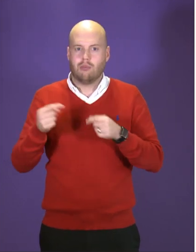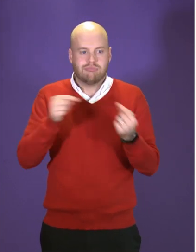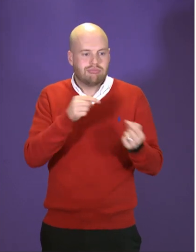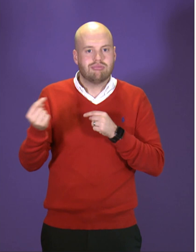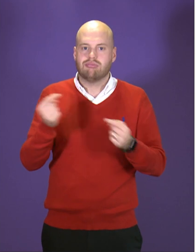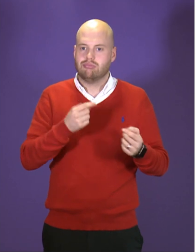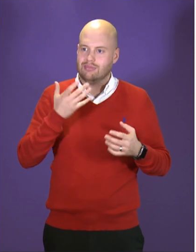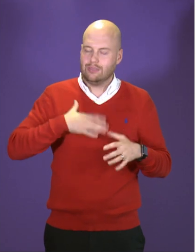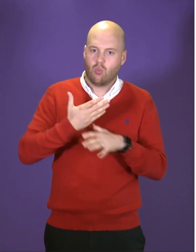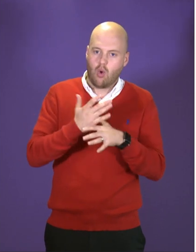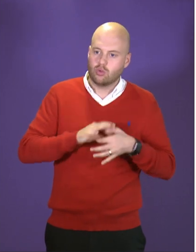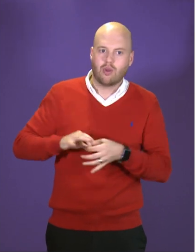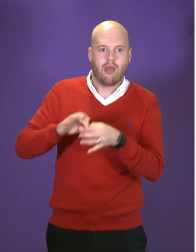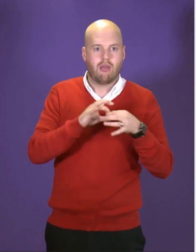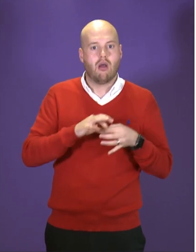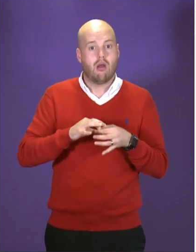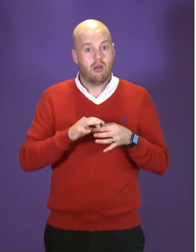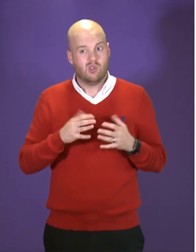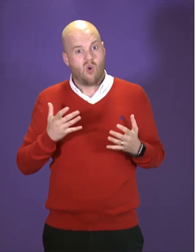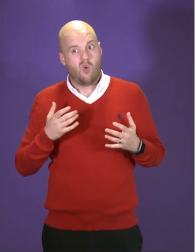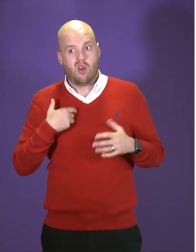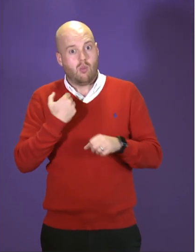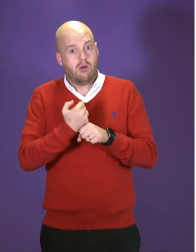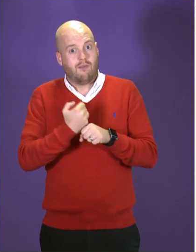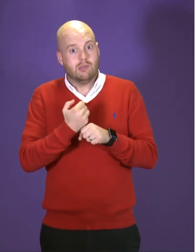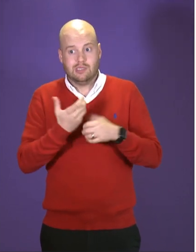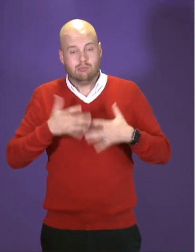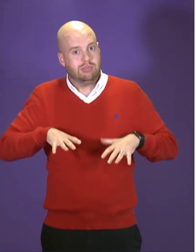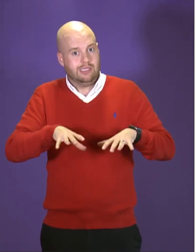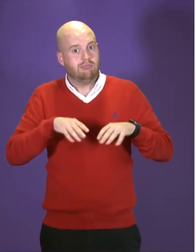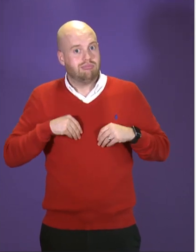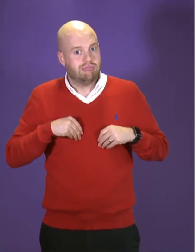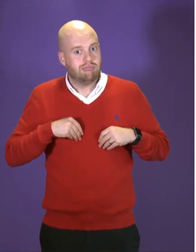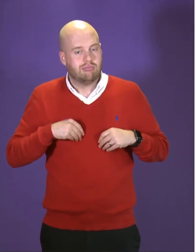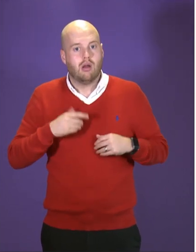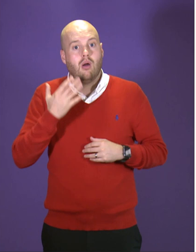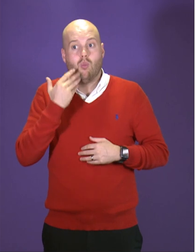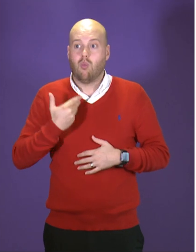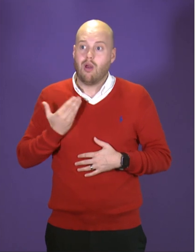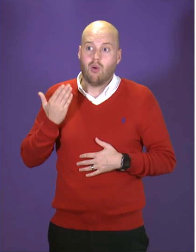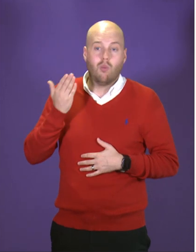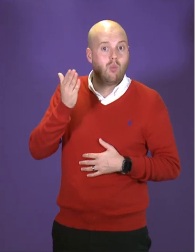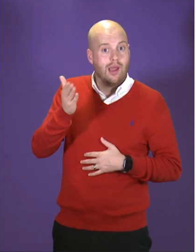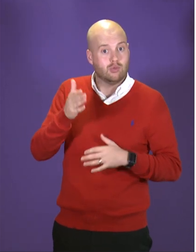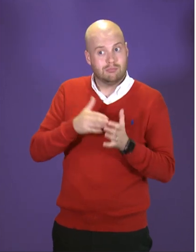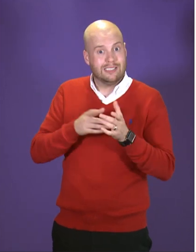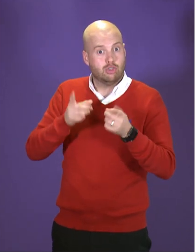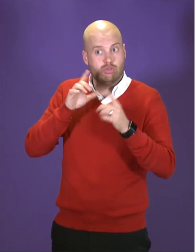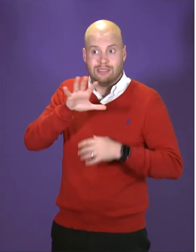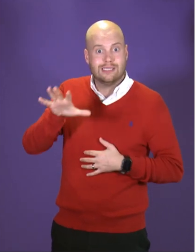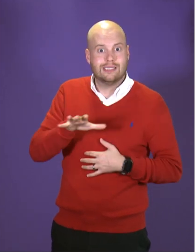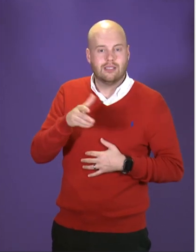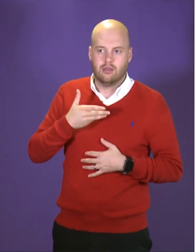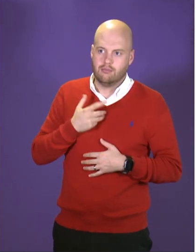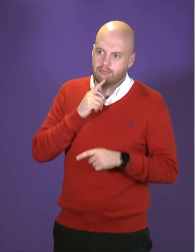together. And I would say that's what we did exactly as a head of the ministry. When I came to the ministry, I said, let's work together